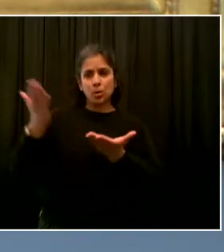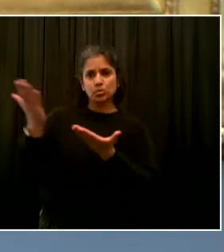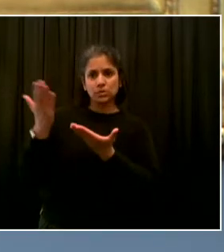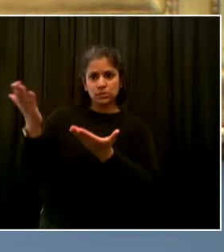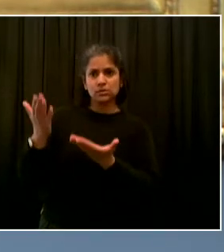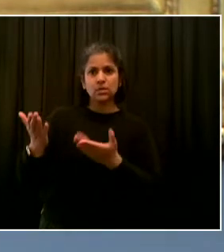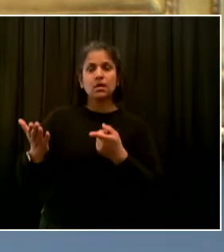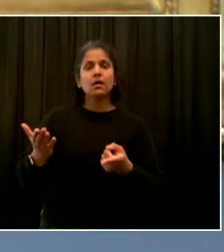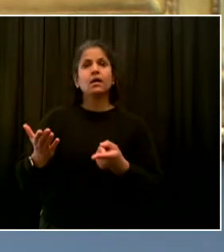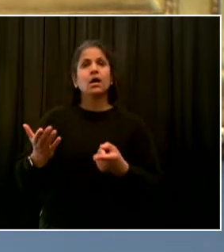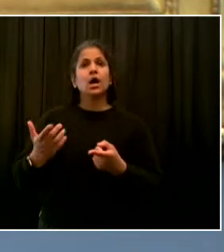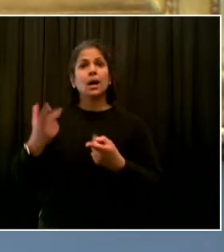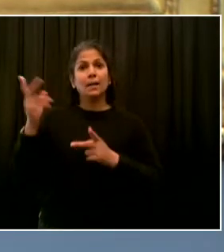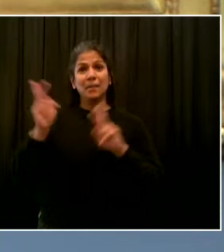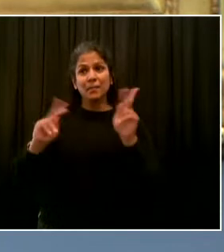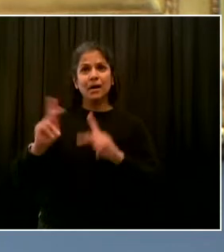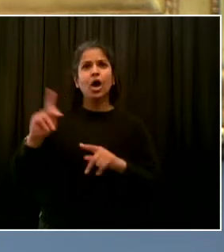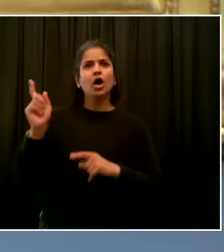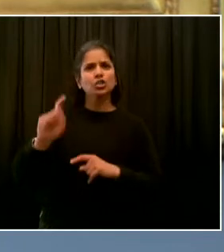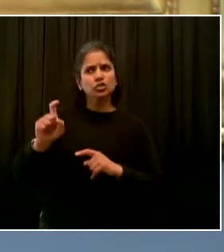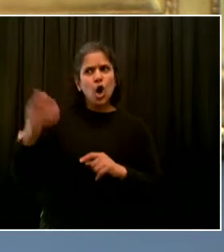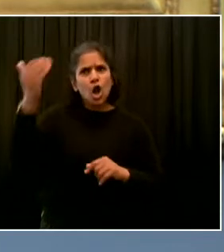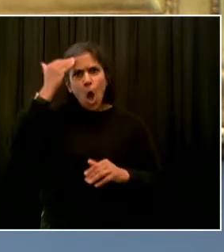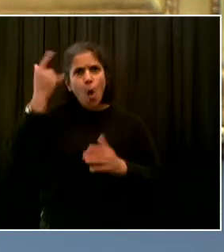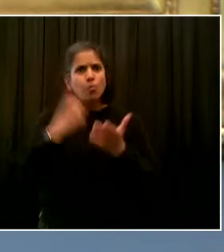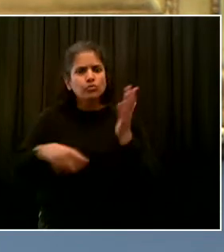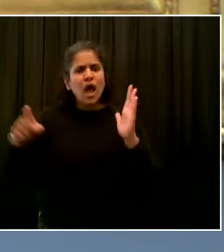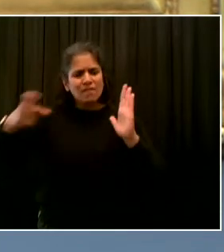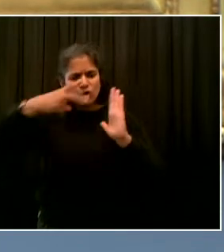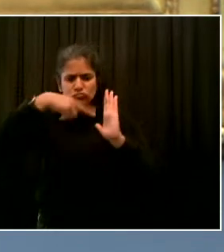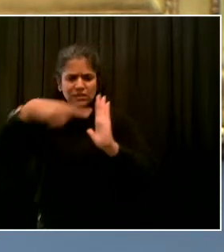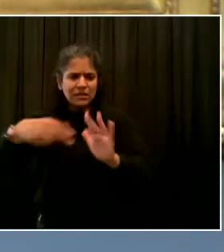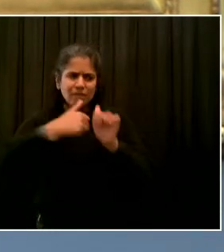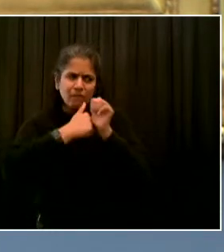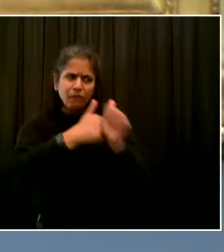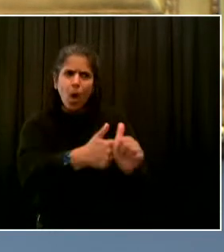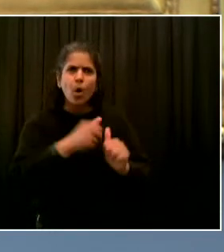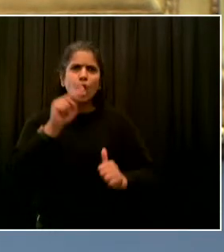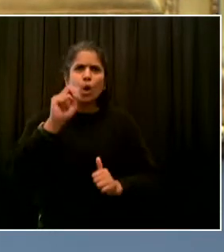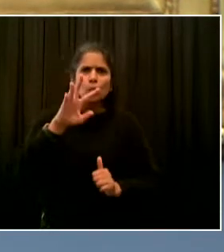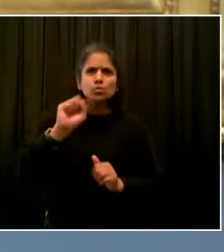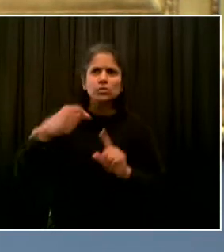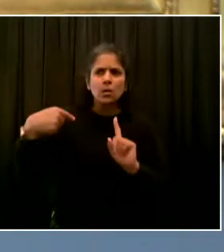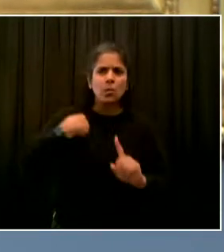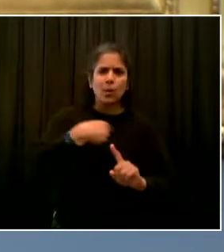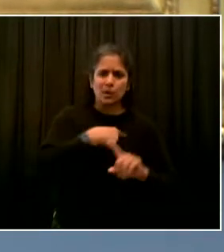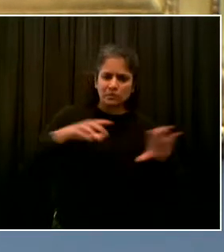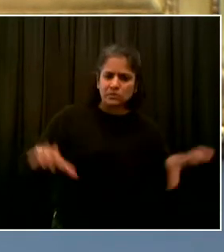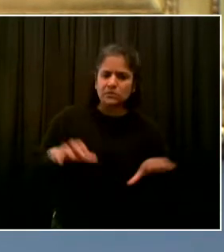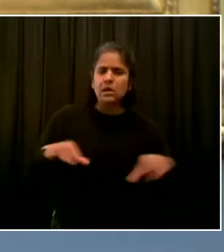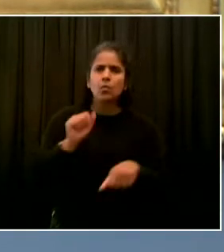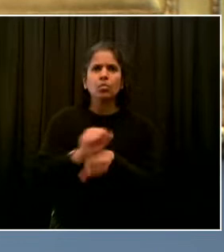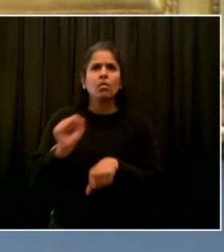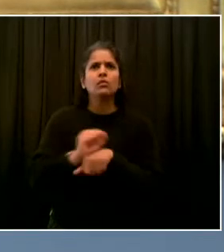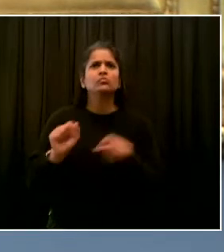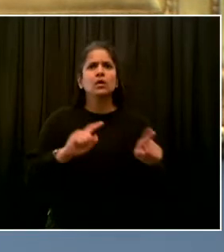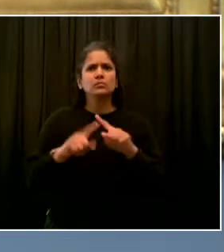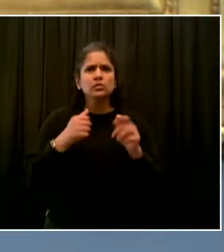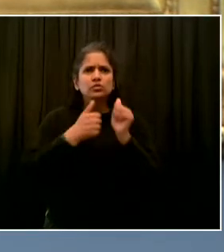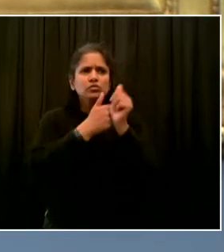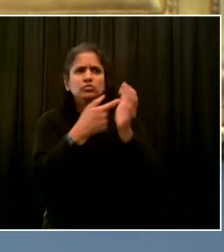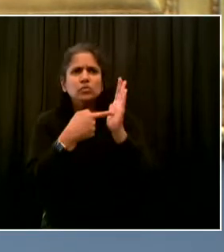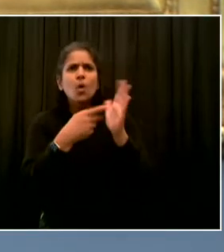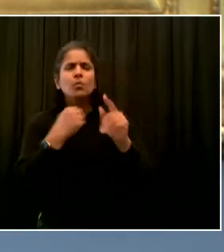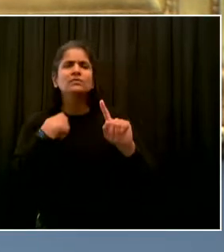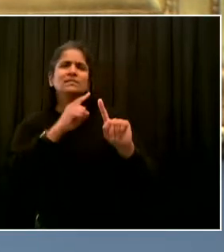People should read the full scope of our ask. We stated that there are many rivers that feed the sea of violence. The